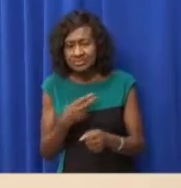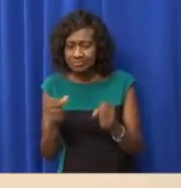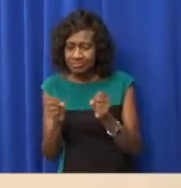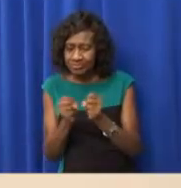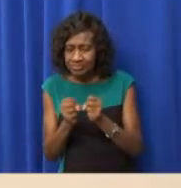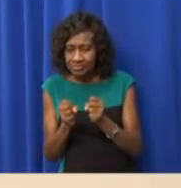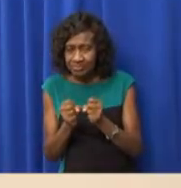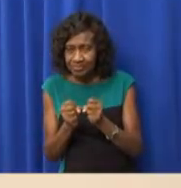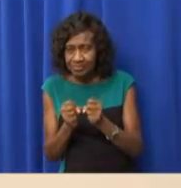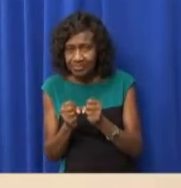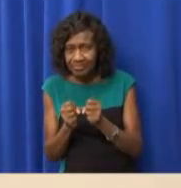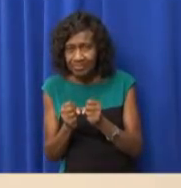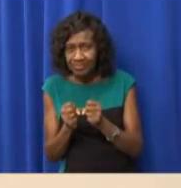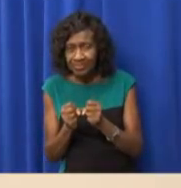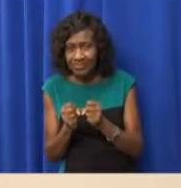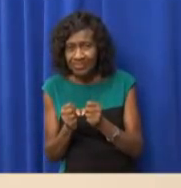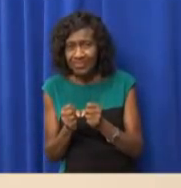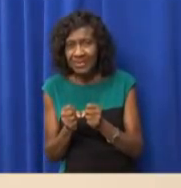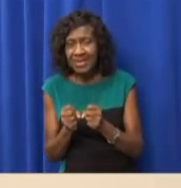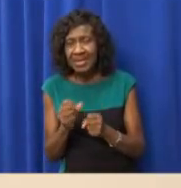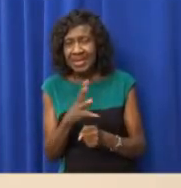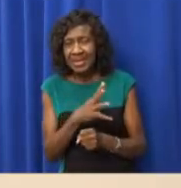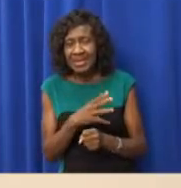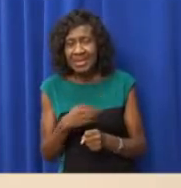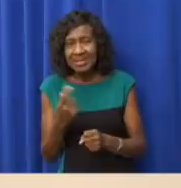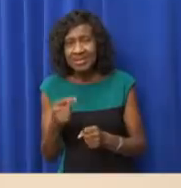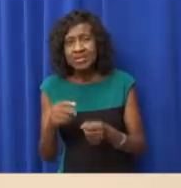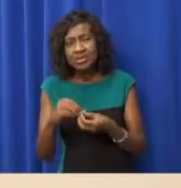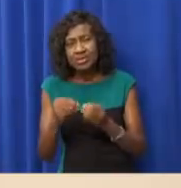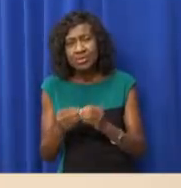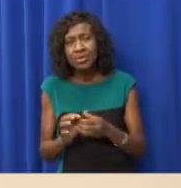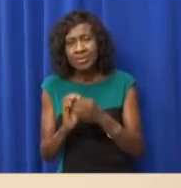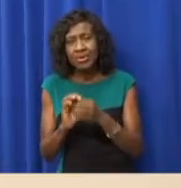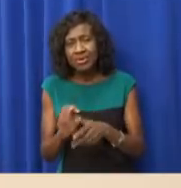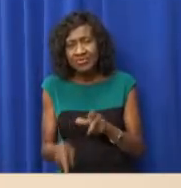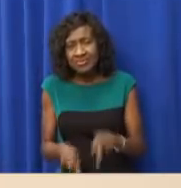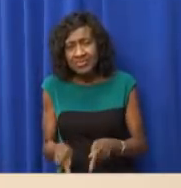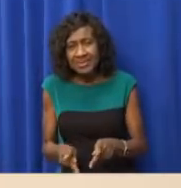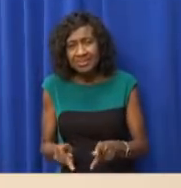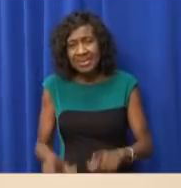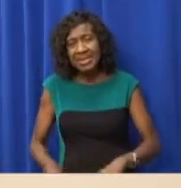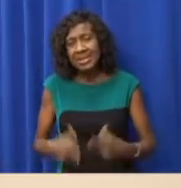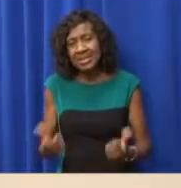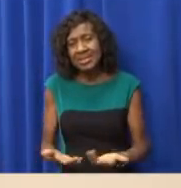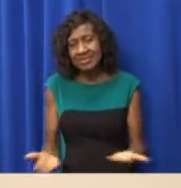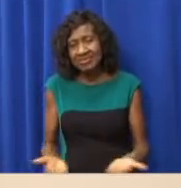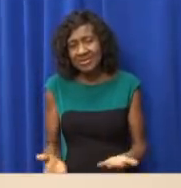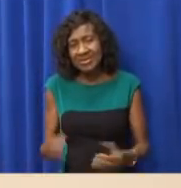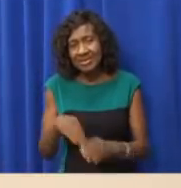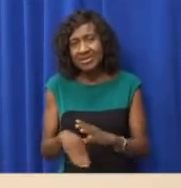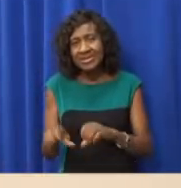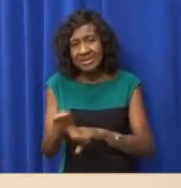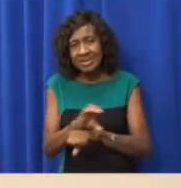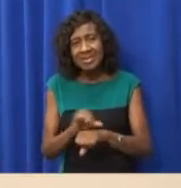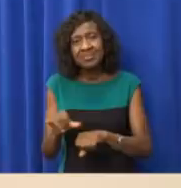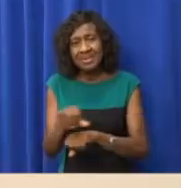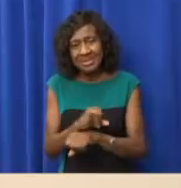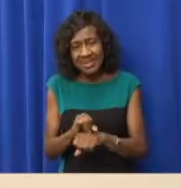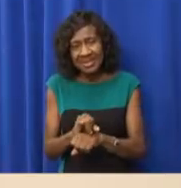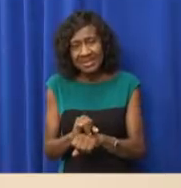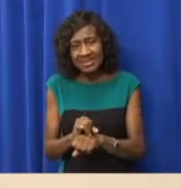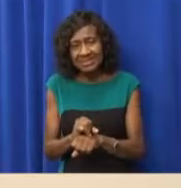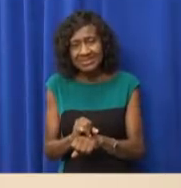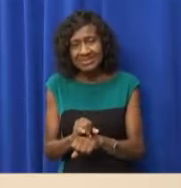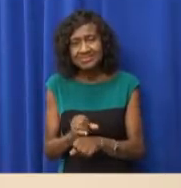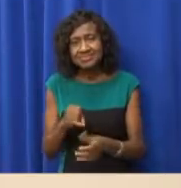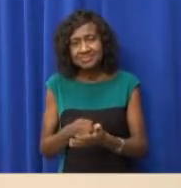scale of the country, and the population allow us to do things that